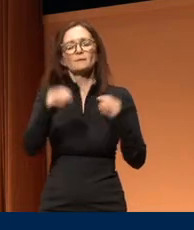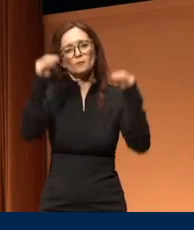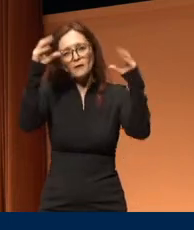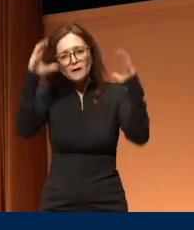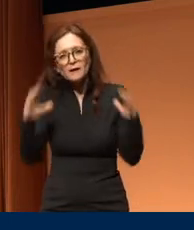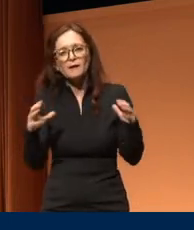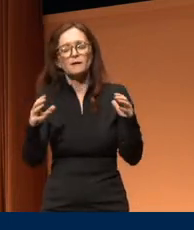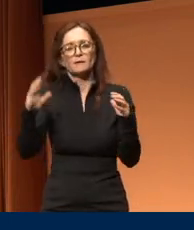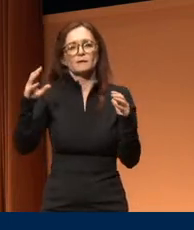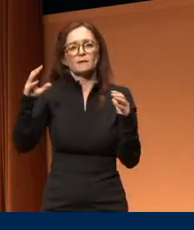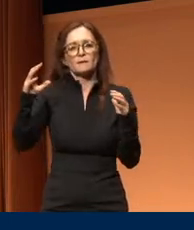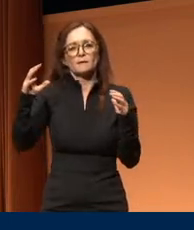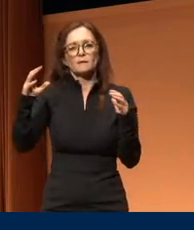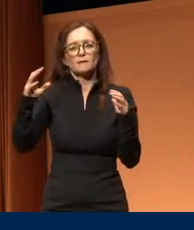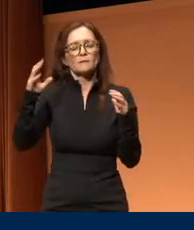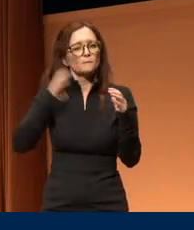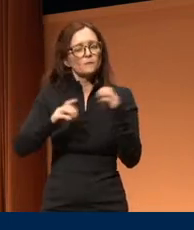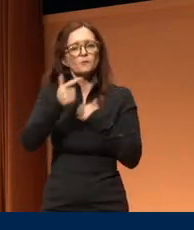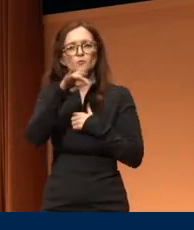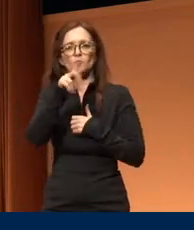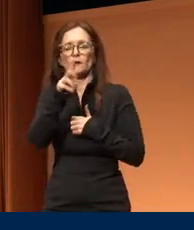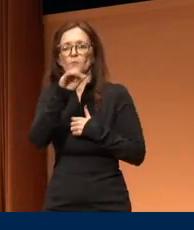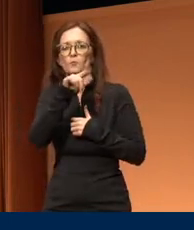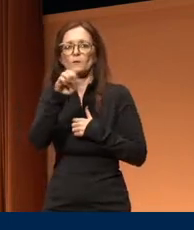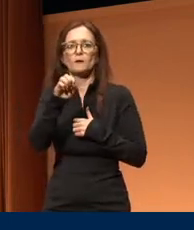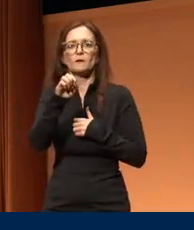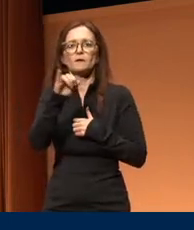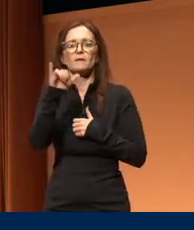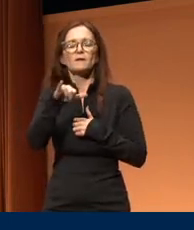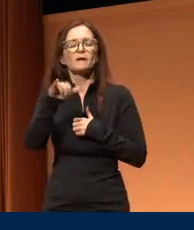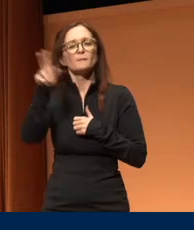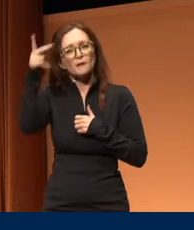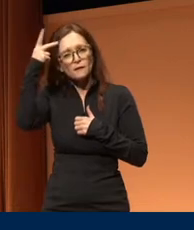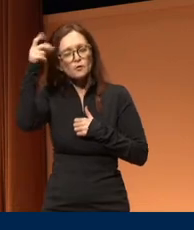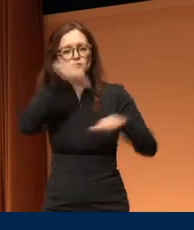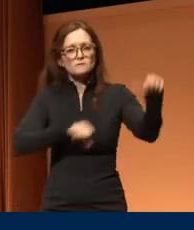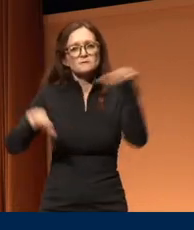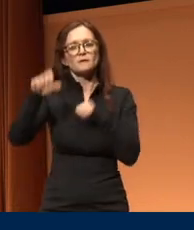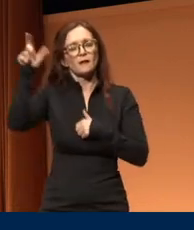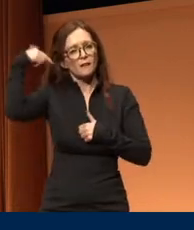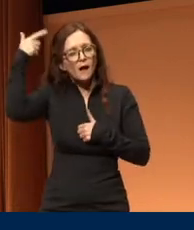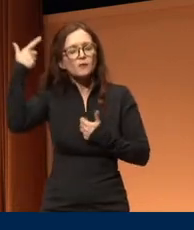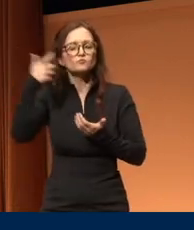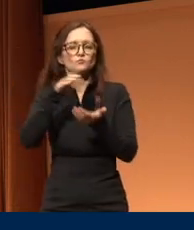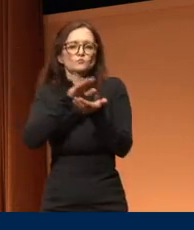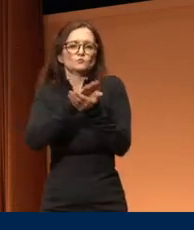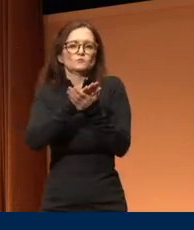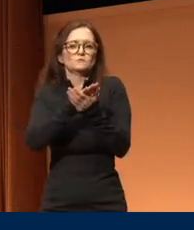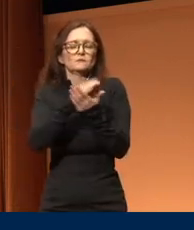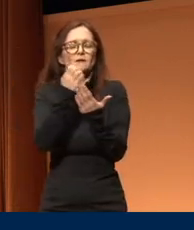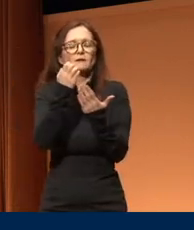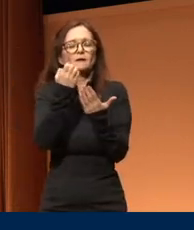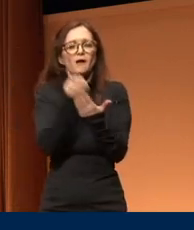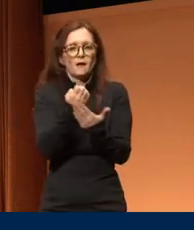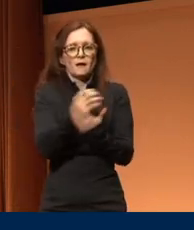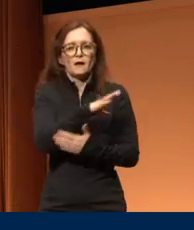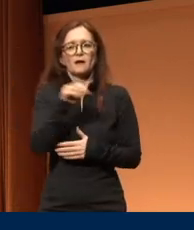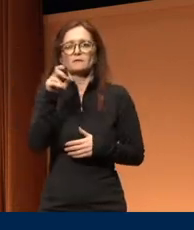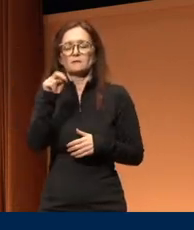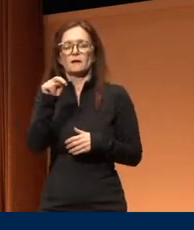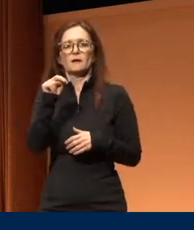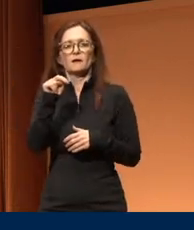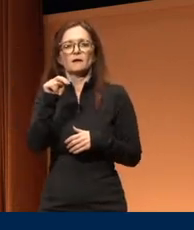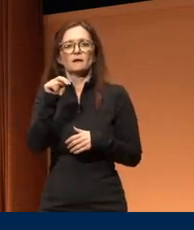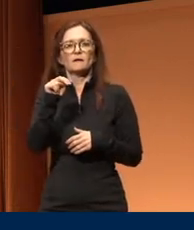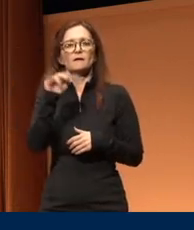and formerly Graham Wallace Professor of Political Science at the London School of Economics, and Don